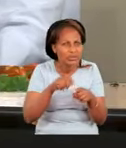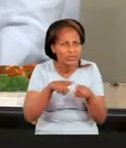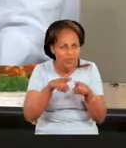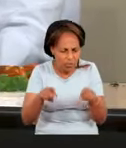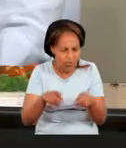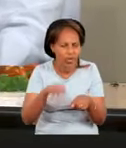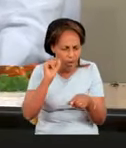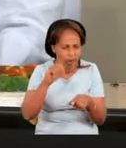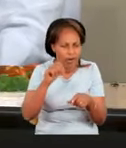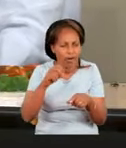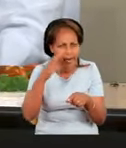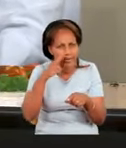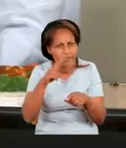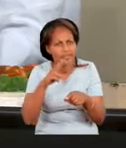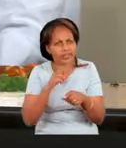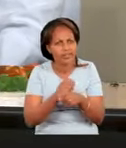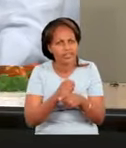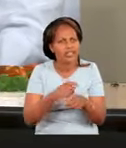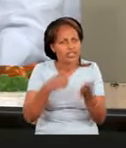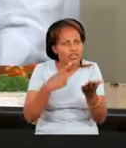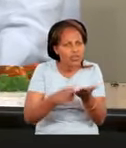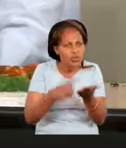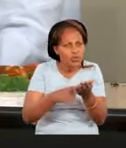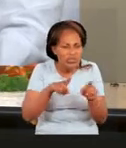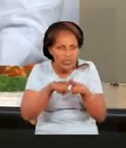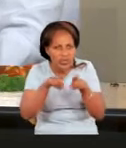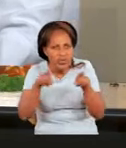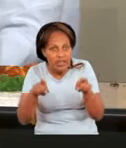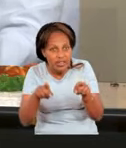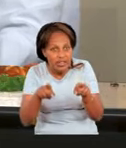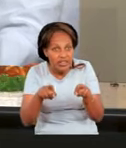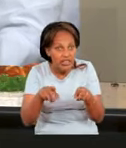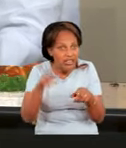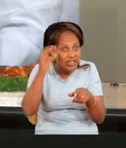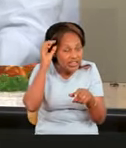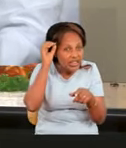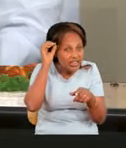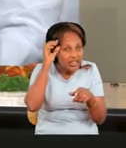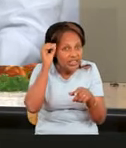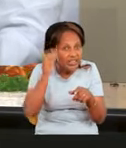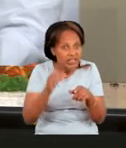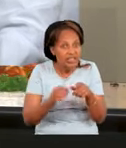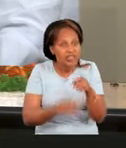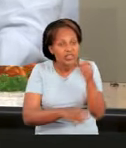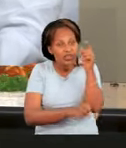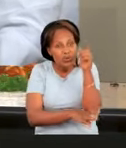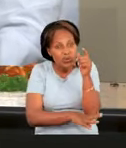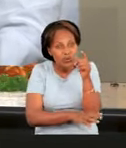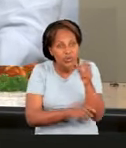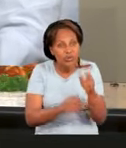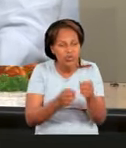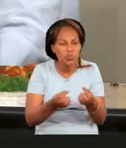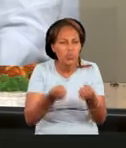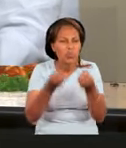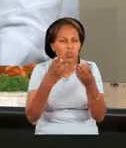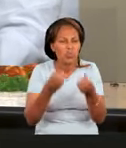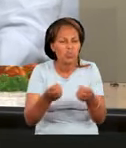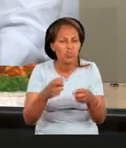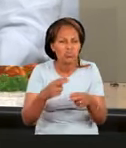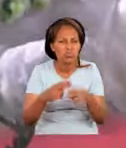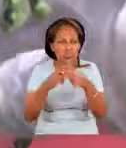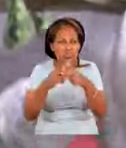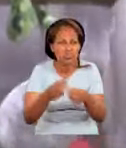Of course I do. This one is different here. The root system is made up of many smaller